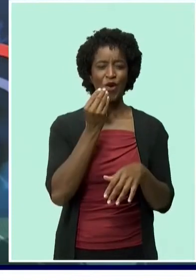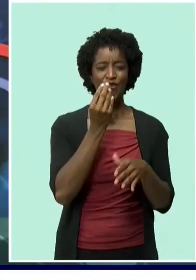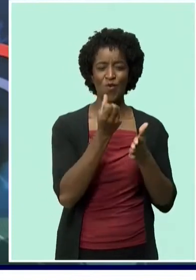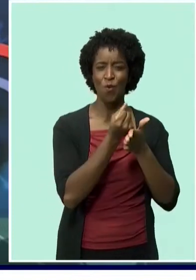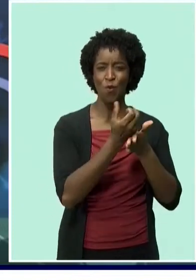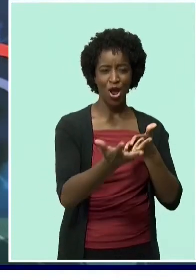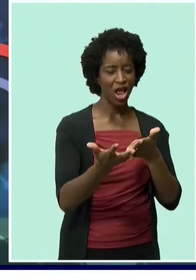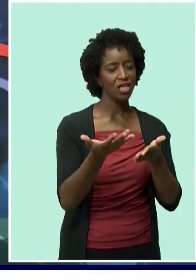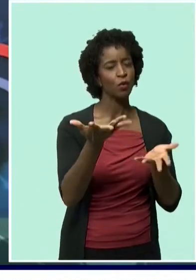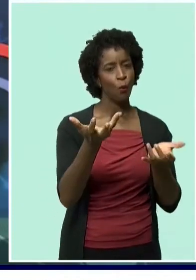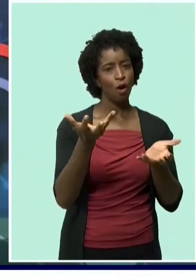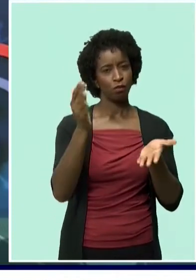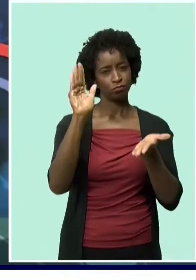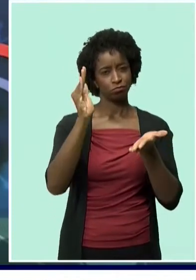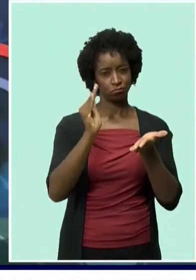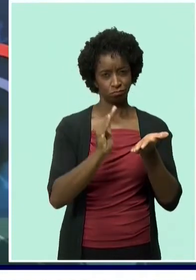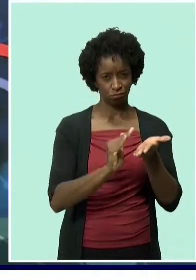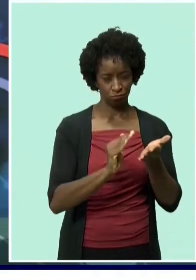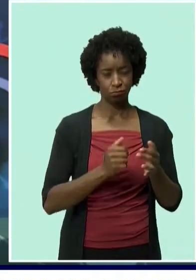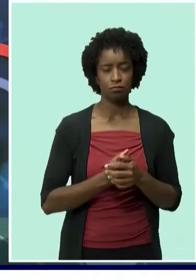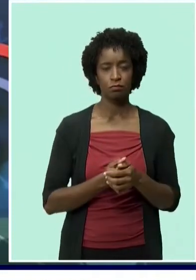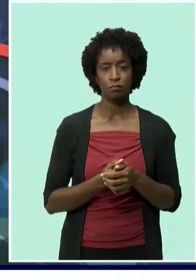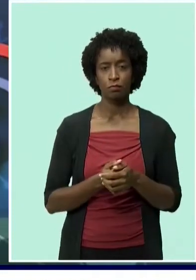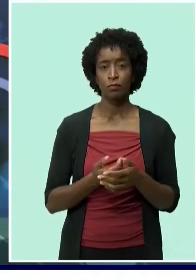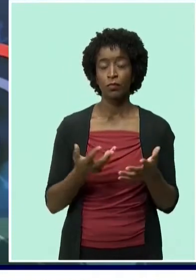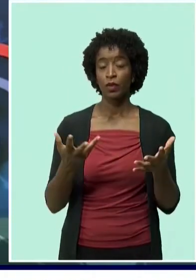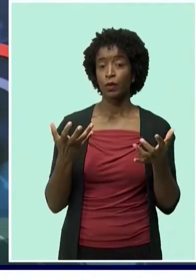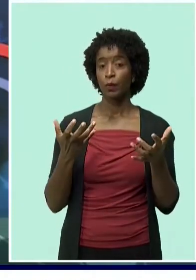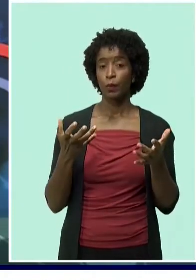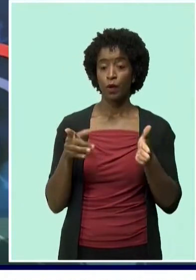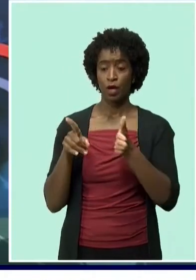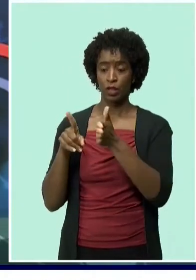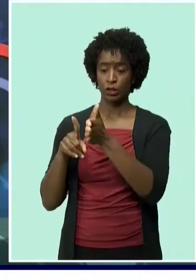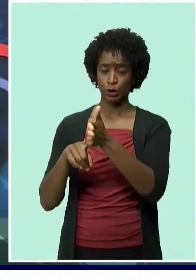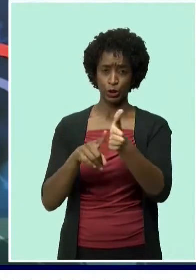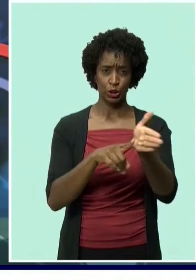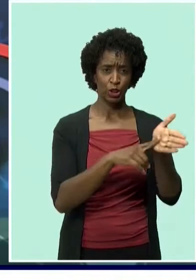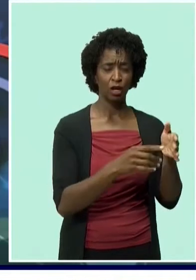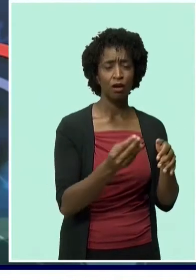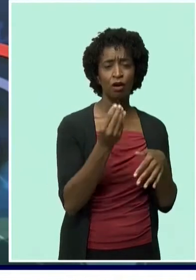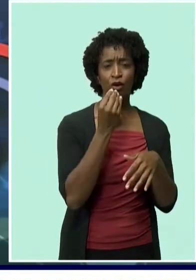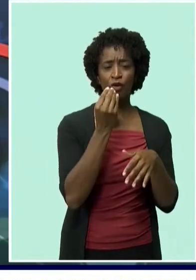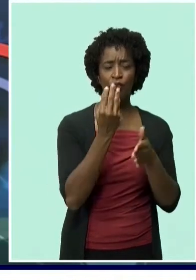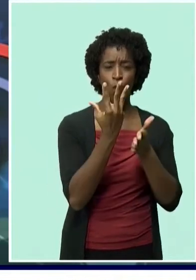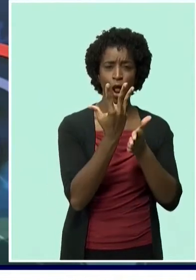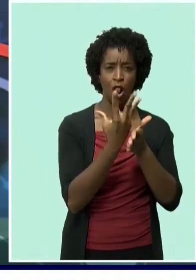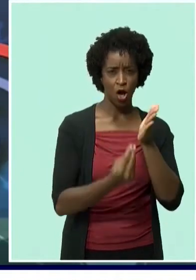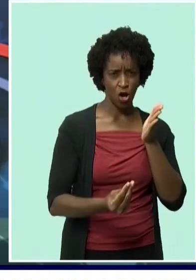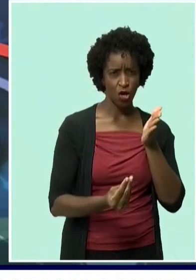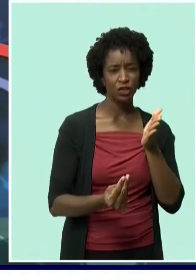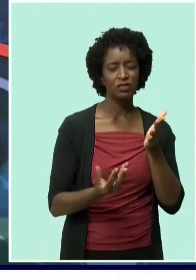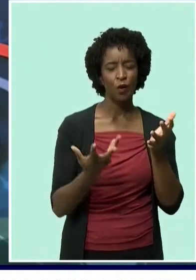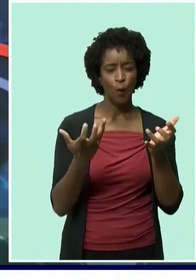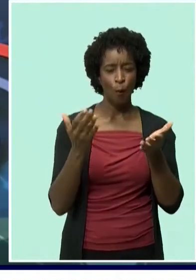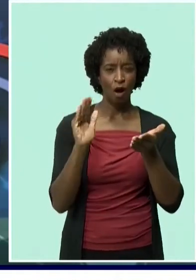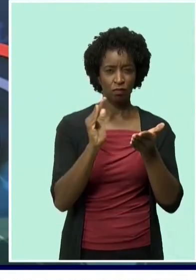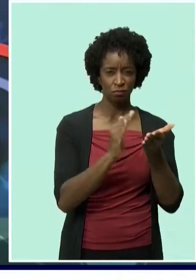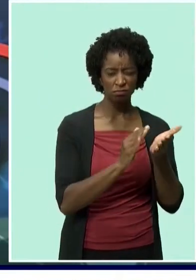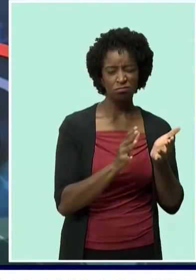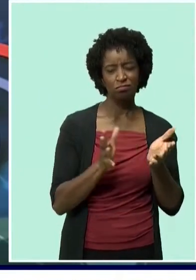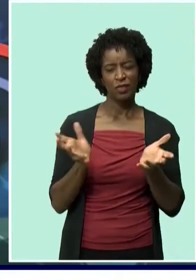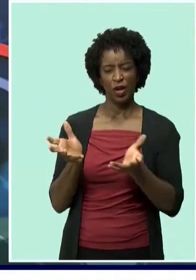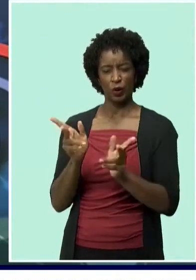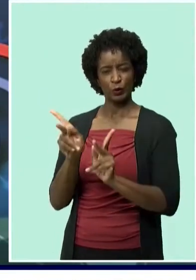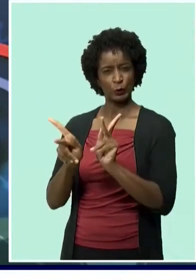the agri-food system to act now to measure and reduce food loss and waste and assist with the shifting of consumer behavior.